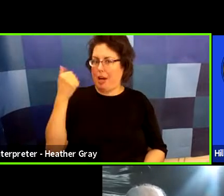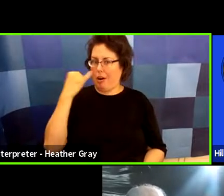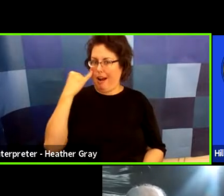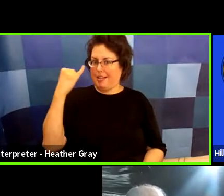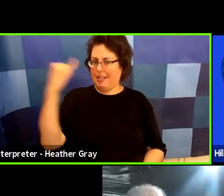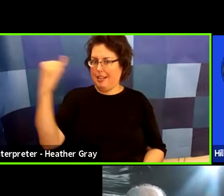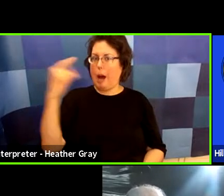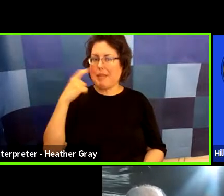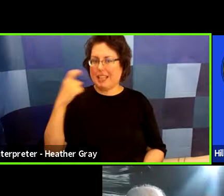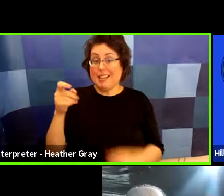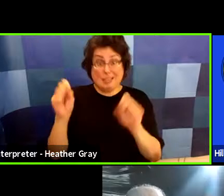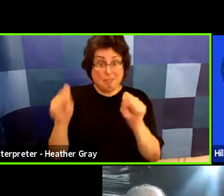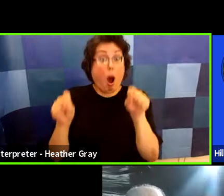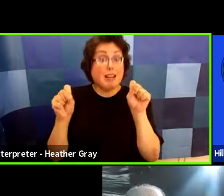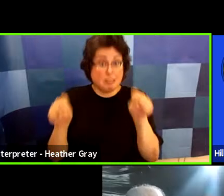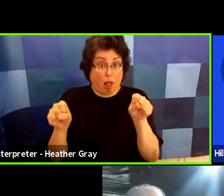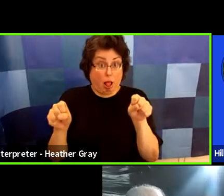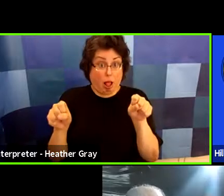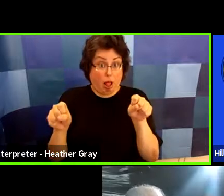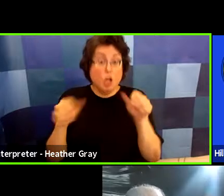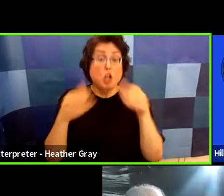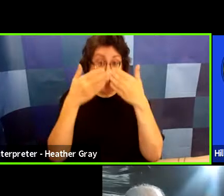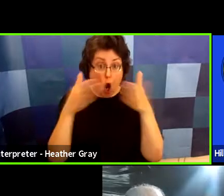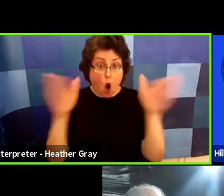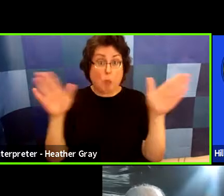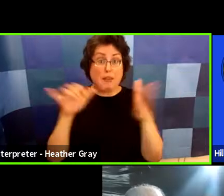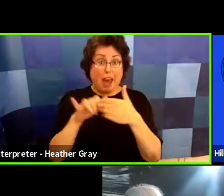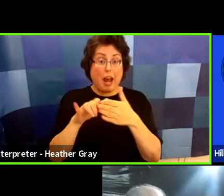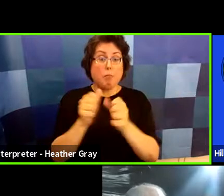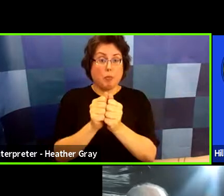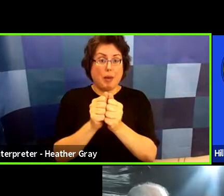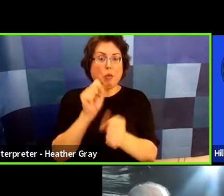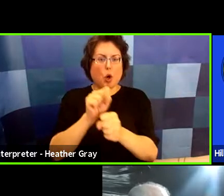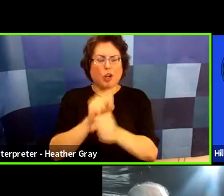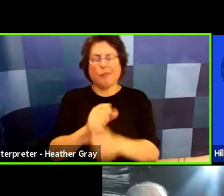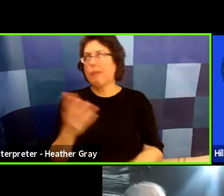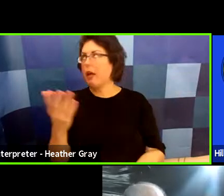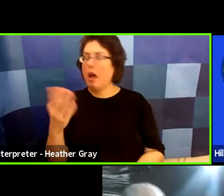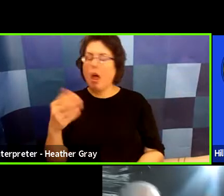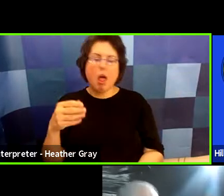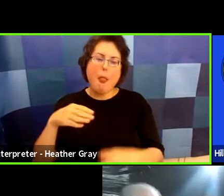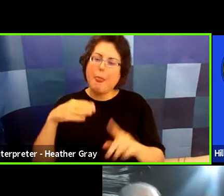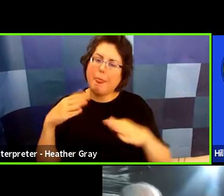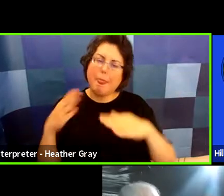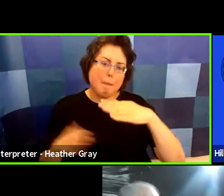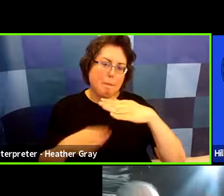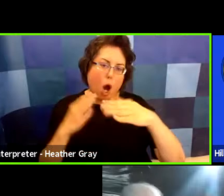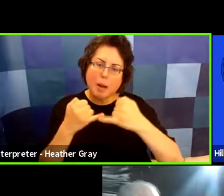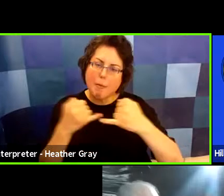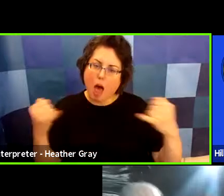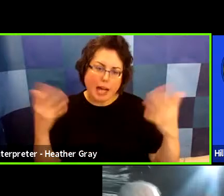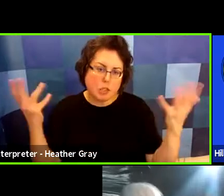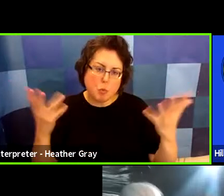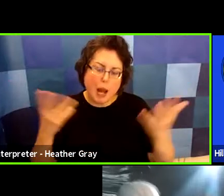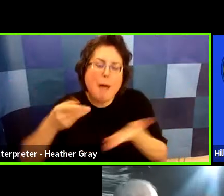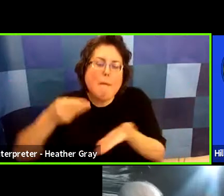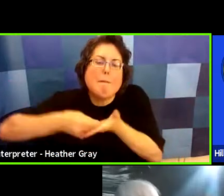You know, obviously it all comes down to money, but it wouldn't be a huge